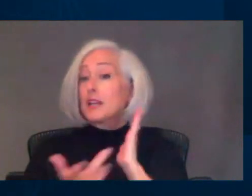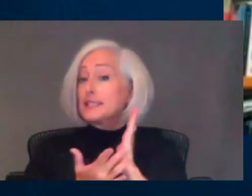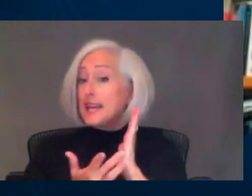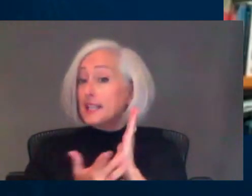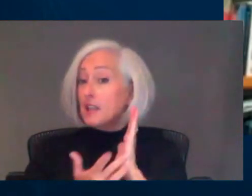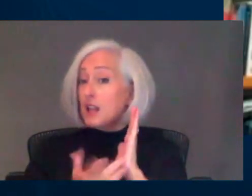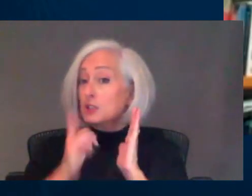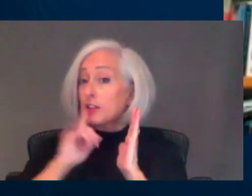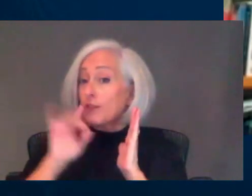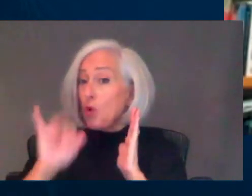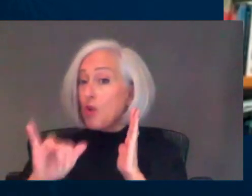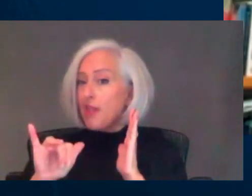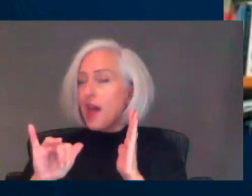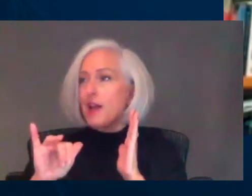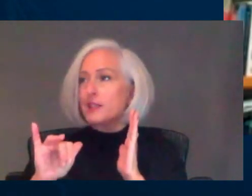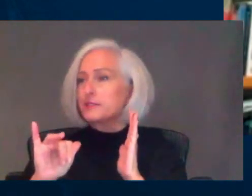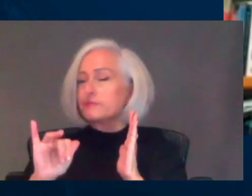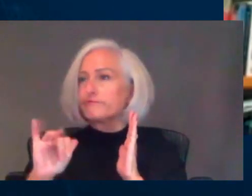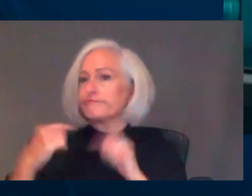last 35 years.